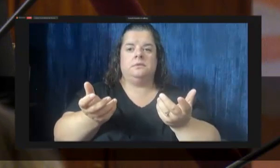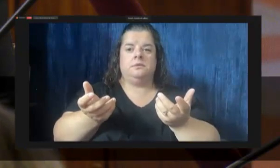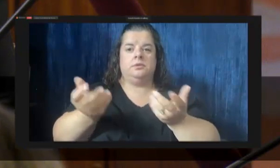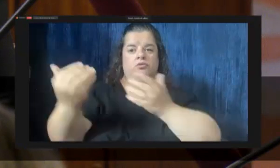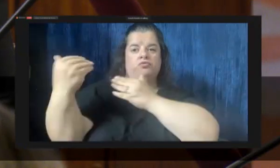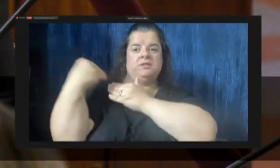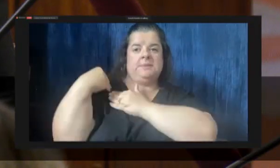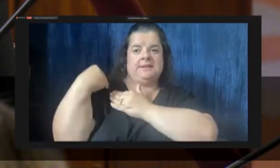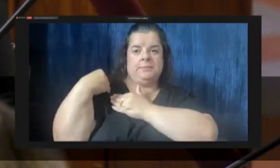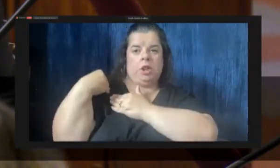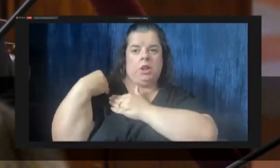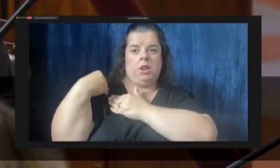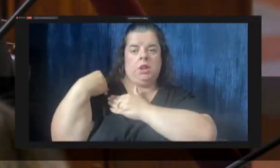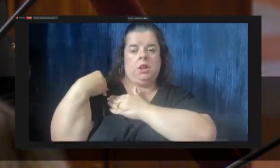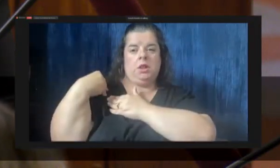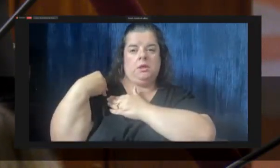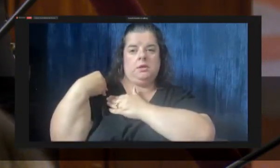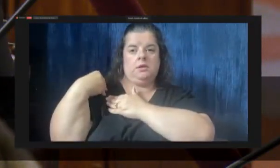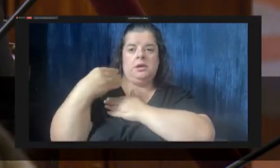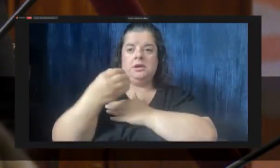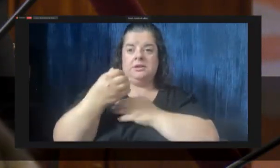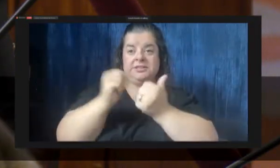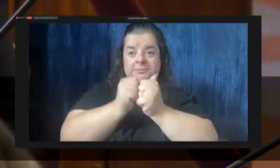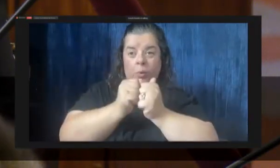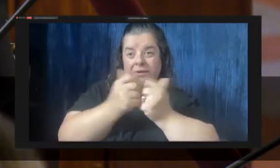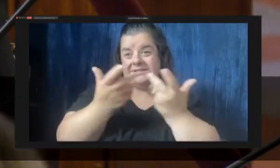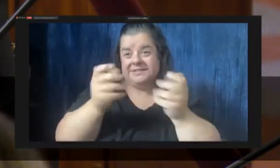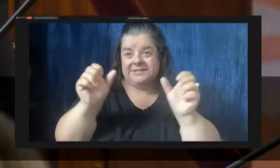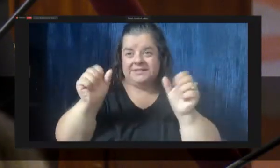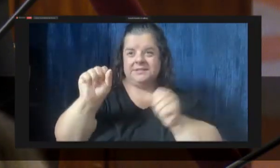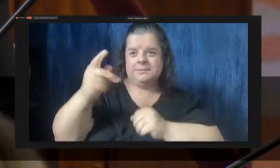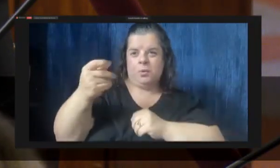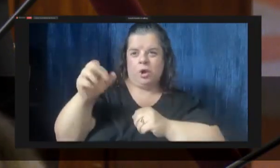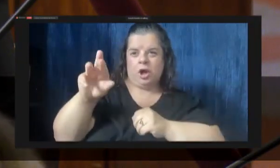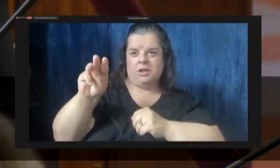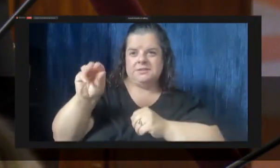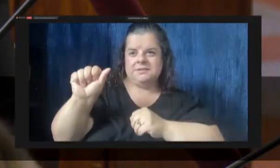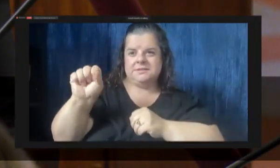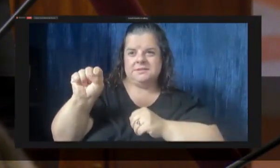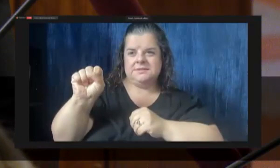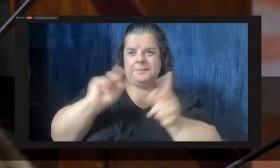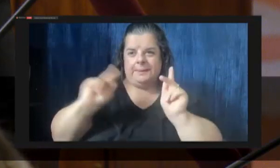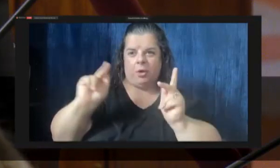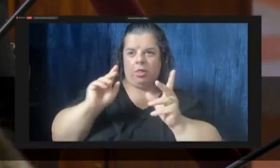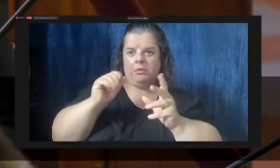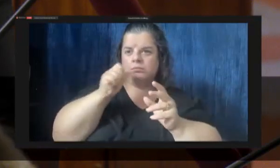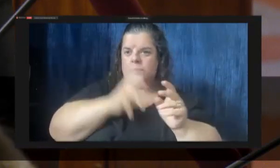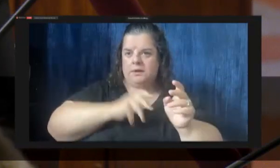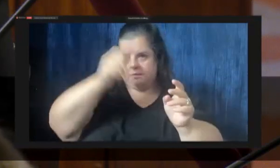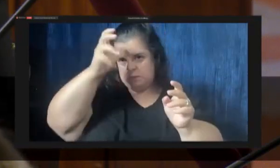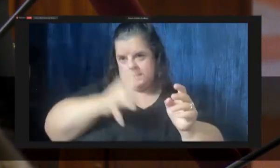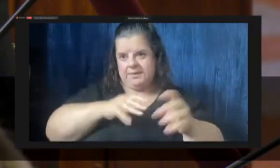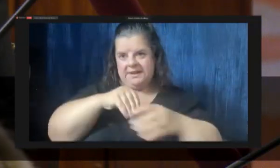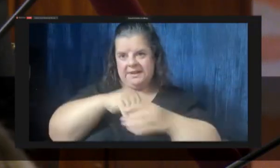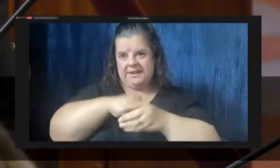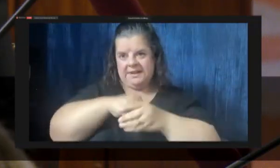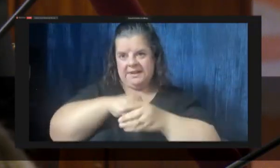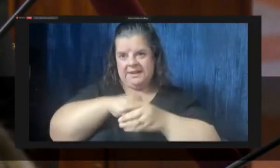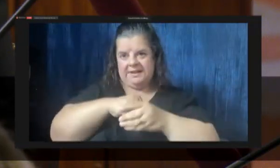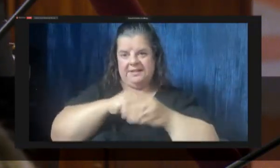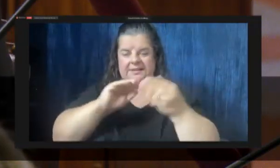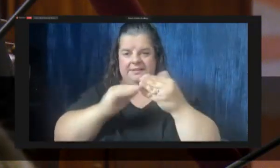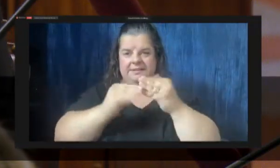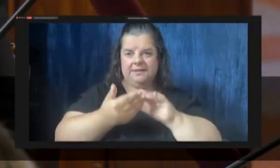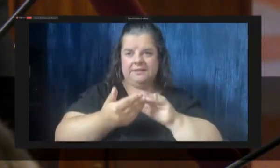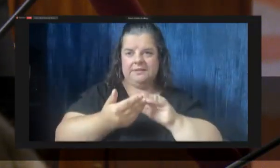responsible sportsmen, sports people, sportswomen in within the city, you know, who participate annually in deer